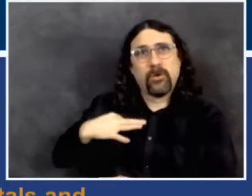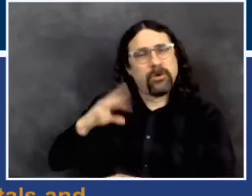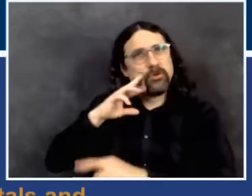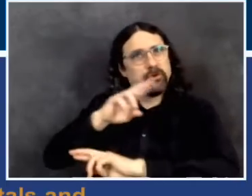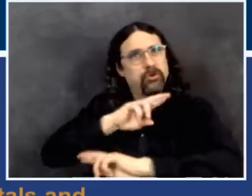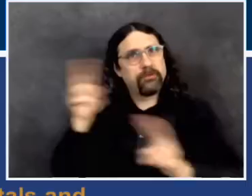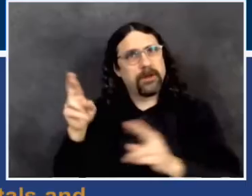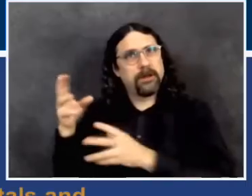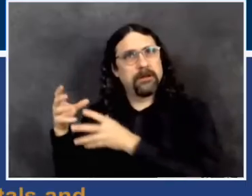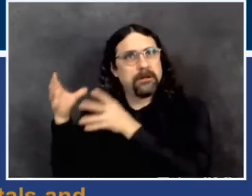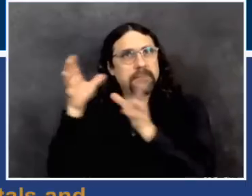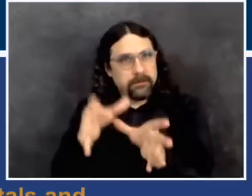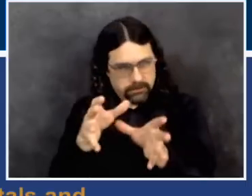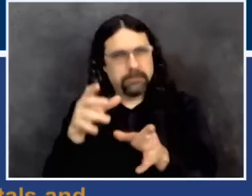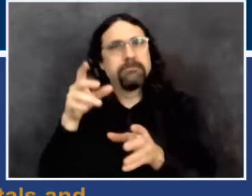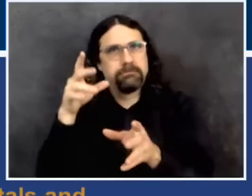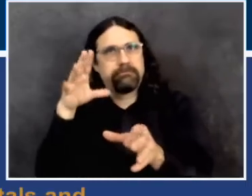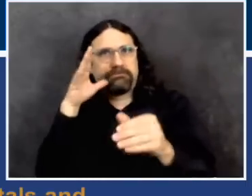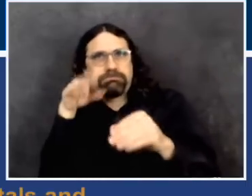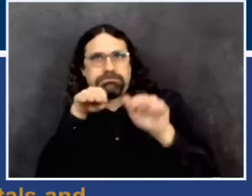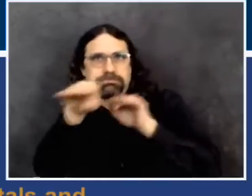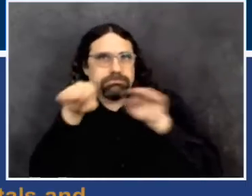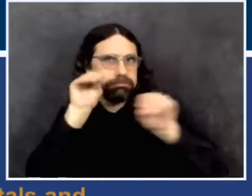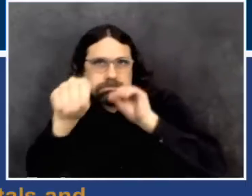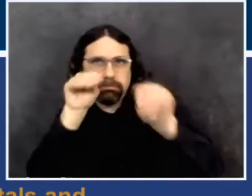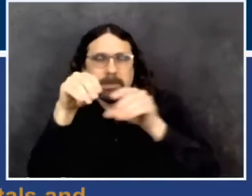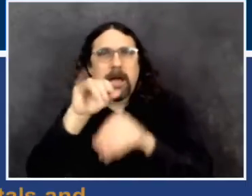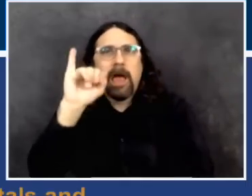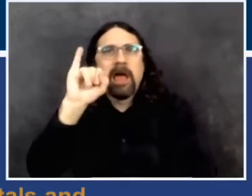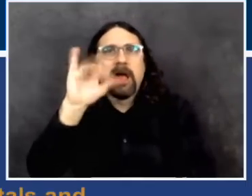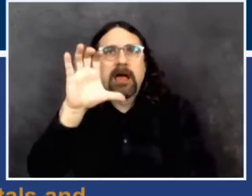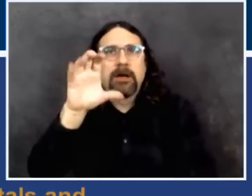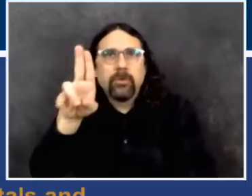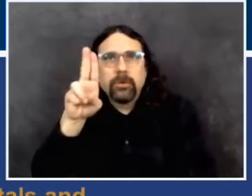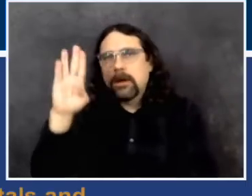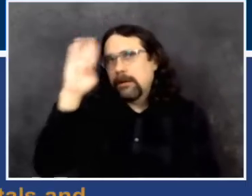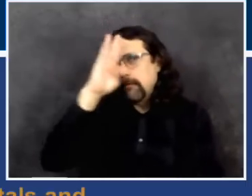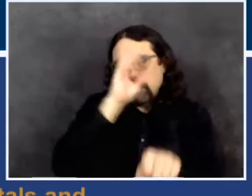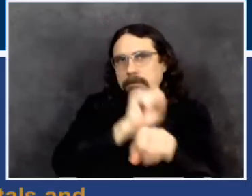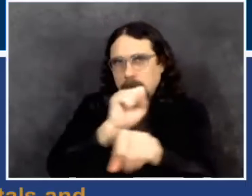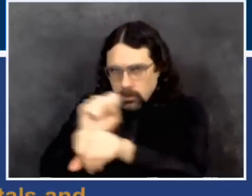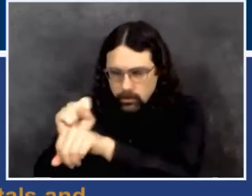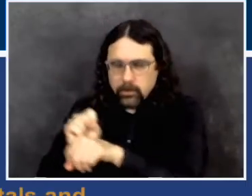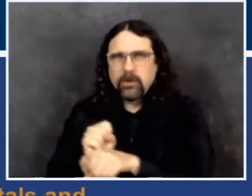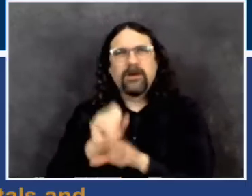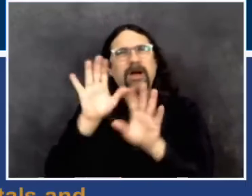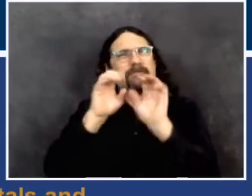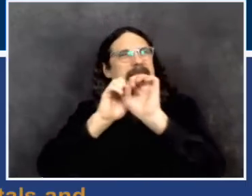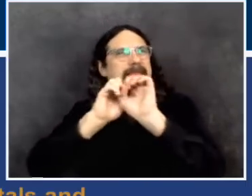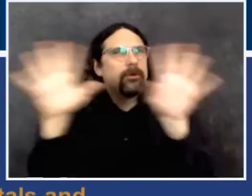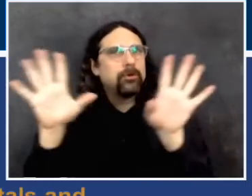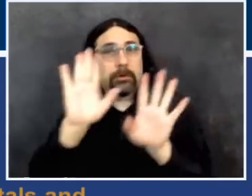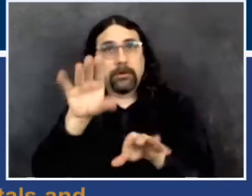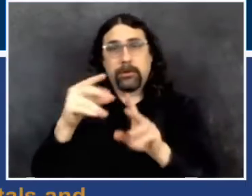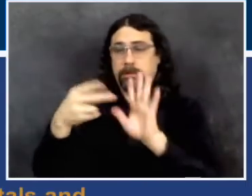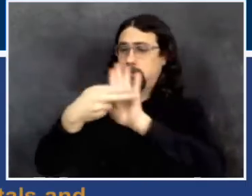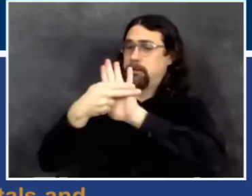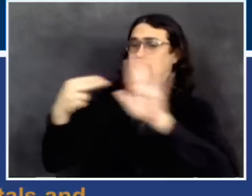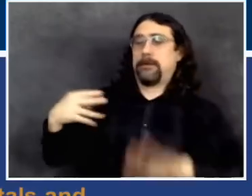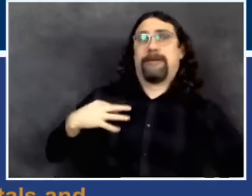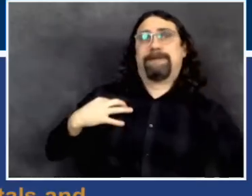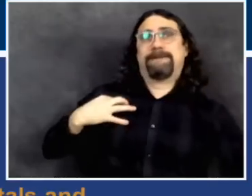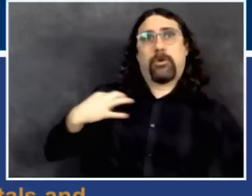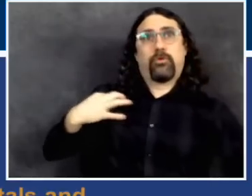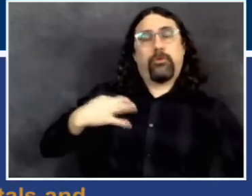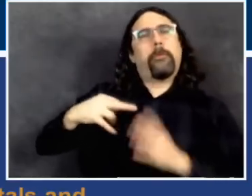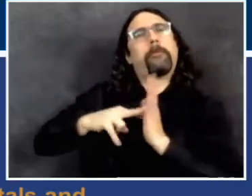who had no obligation to go into places like Elmhurst Hospital or other hospitals that are bearing the brunt. They're choosing to do it because they want to save lives